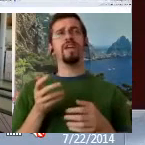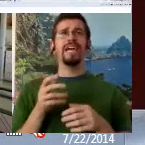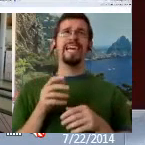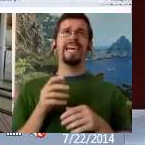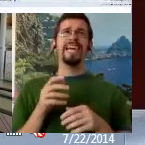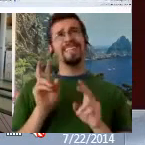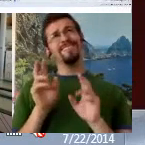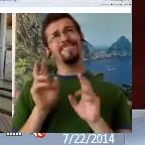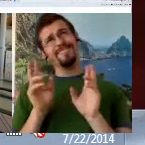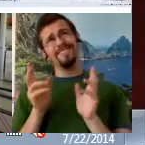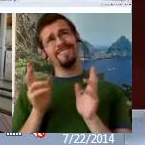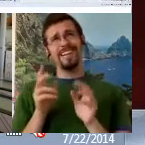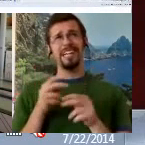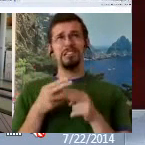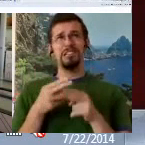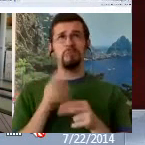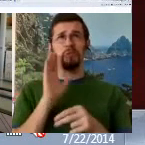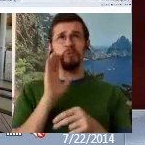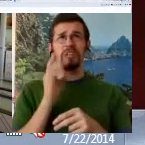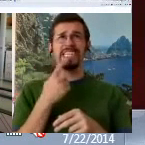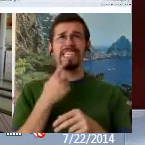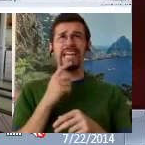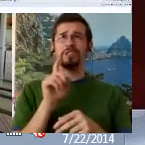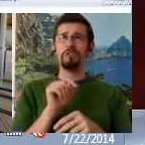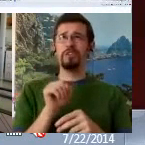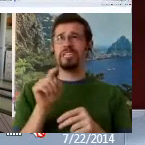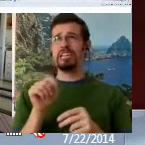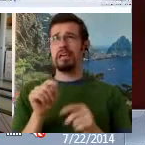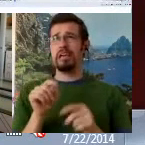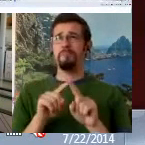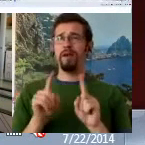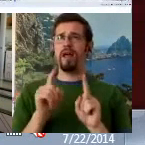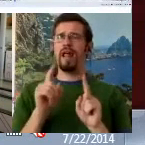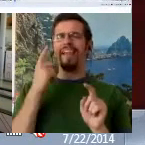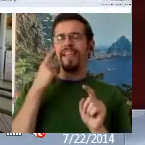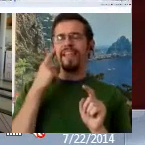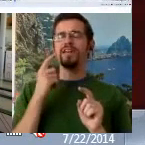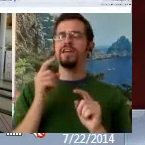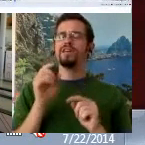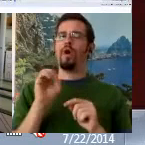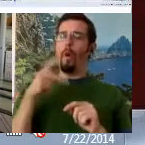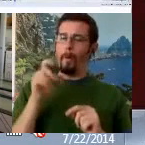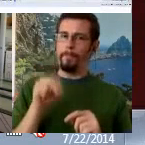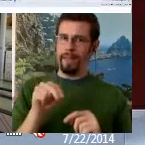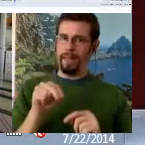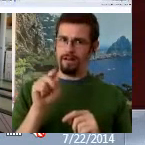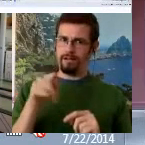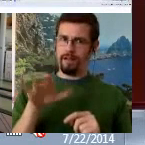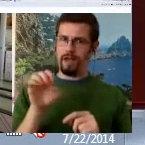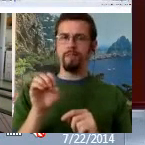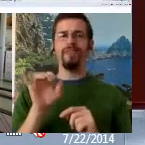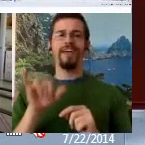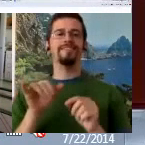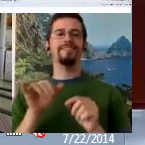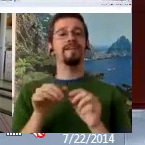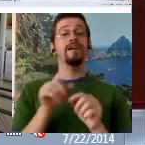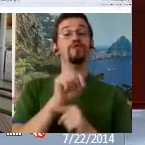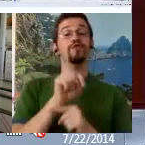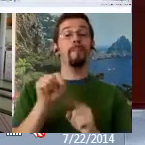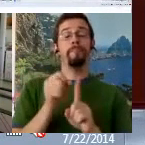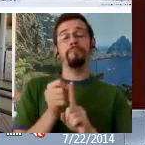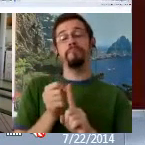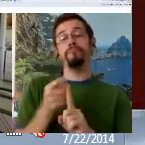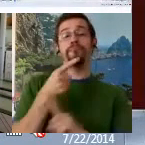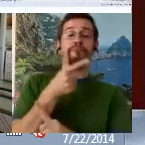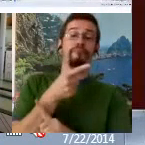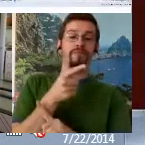it uses OpenType, which is kind of an extension to TrueType. They kind of like start with TrueType here, and I think OpenType goes on